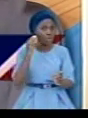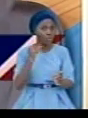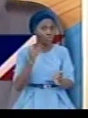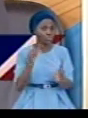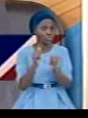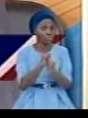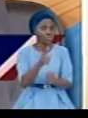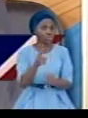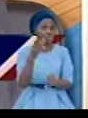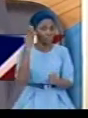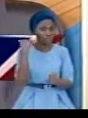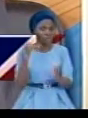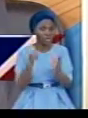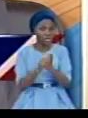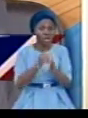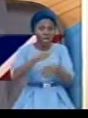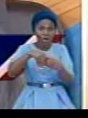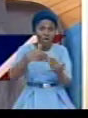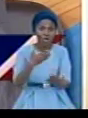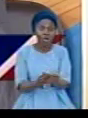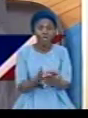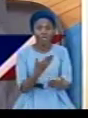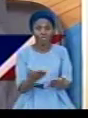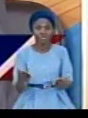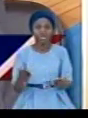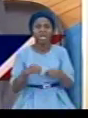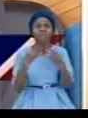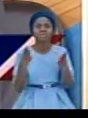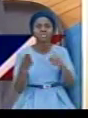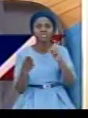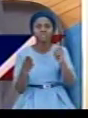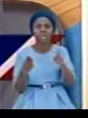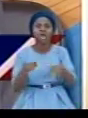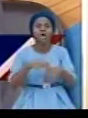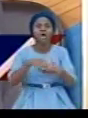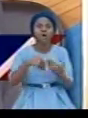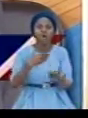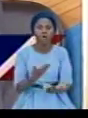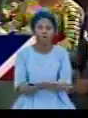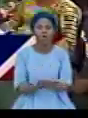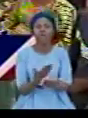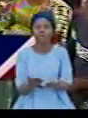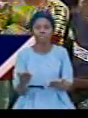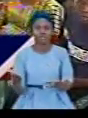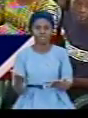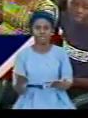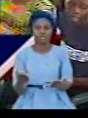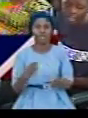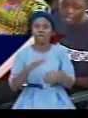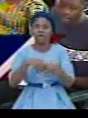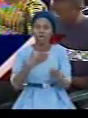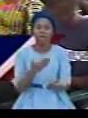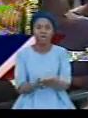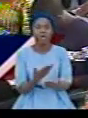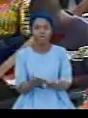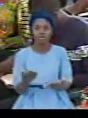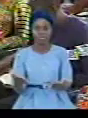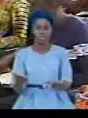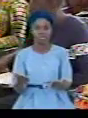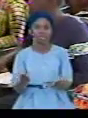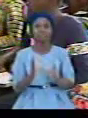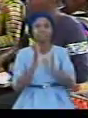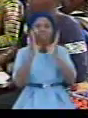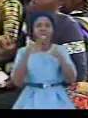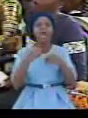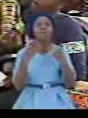all things, how many things? I said, how many things? Church, let me